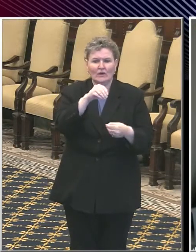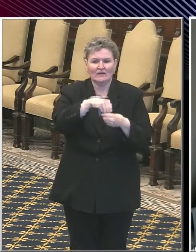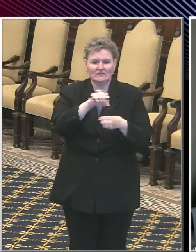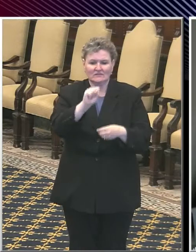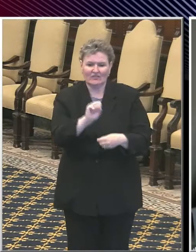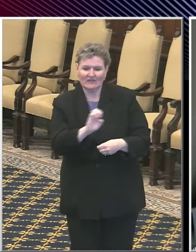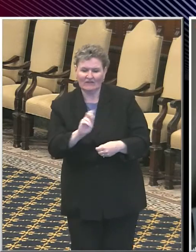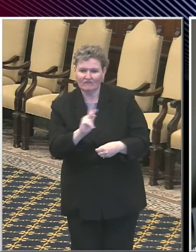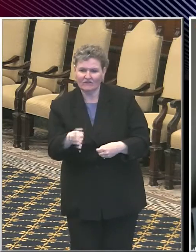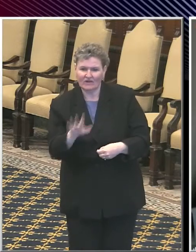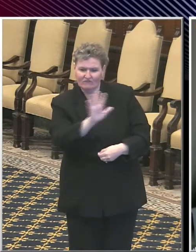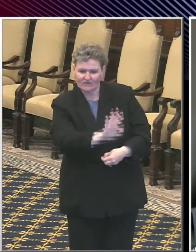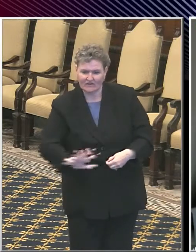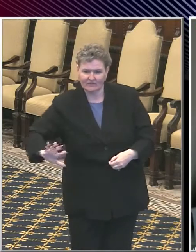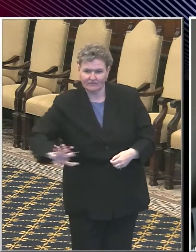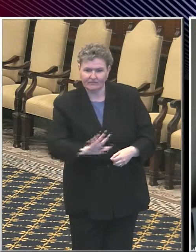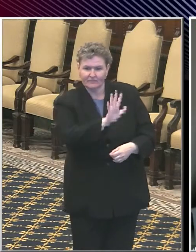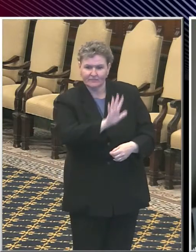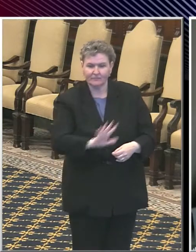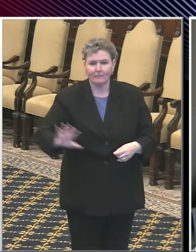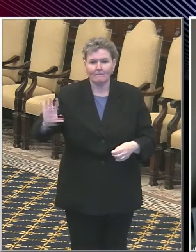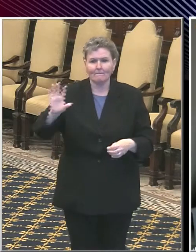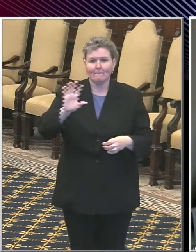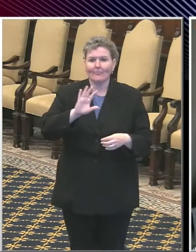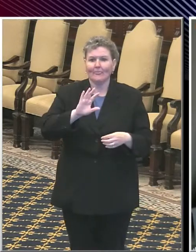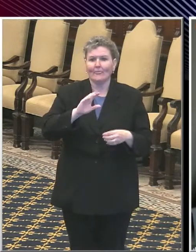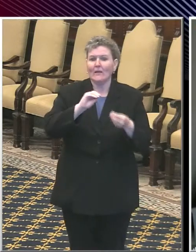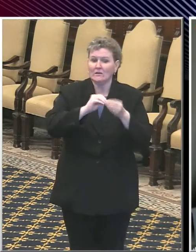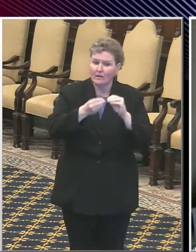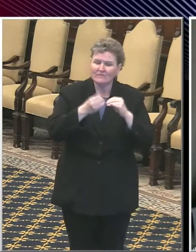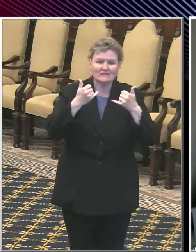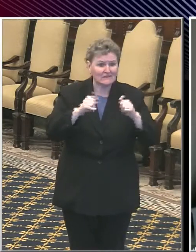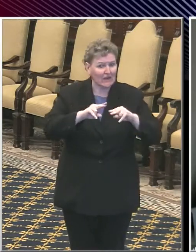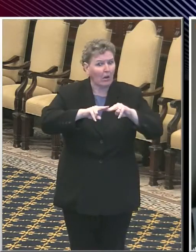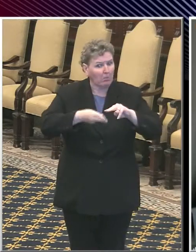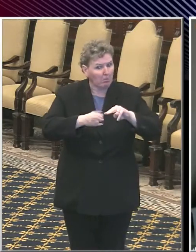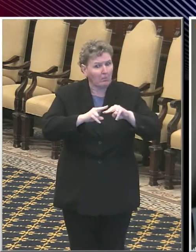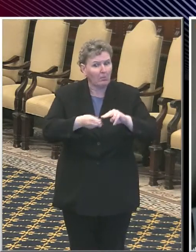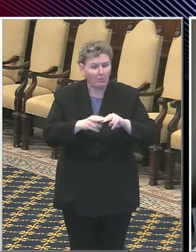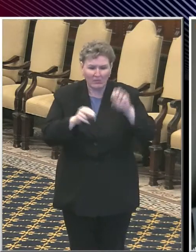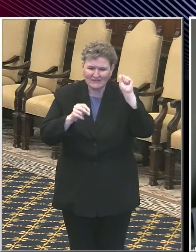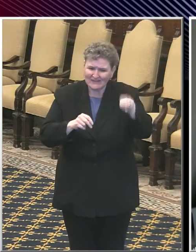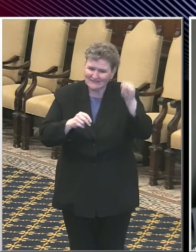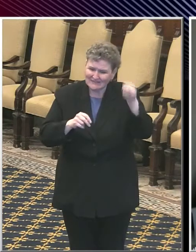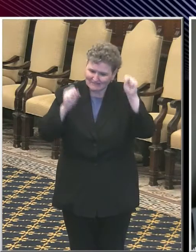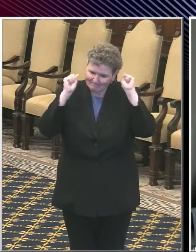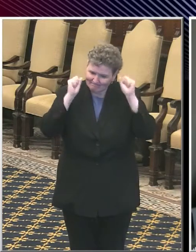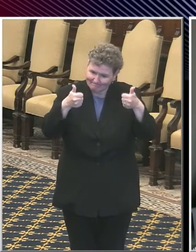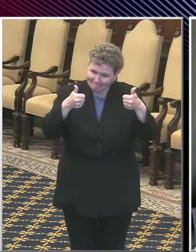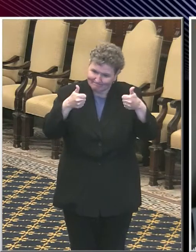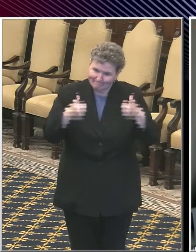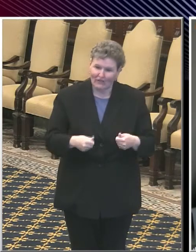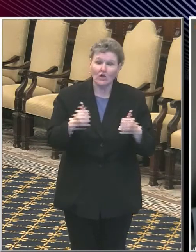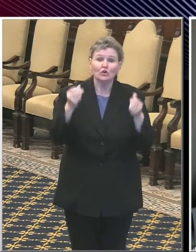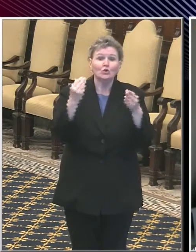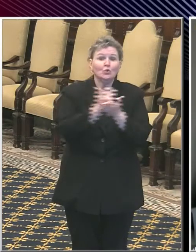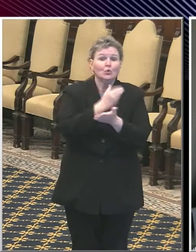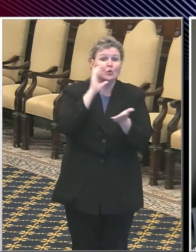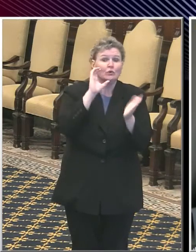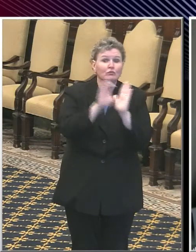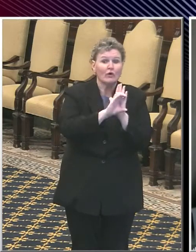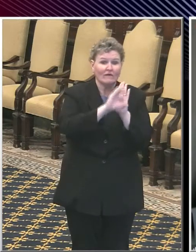who died. And so much of this appears to be people who were reported to us as positive before, and then later we found out that they died. We do